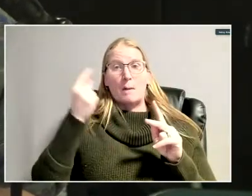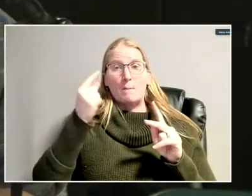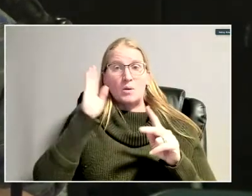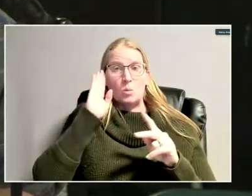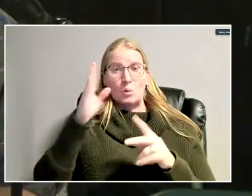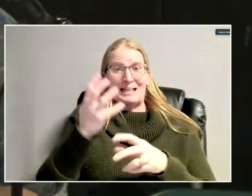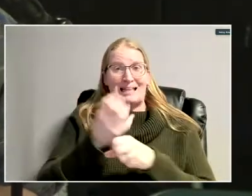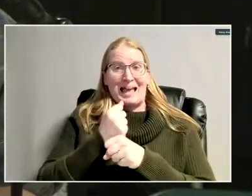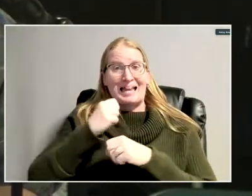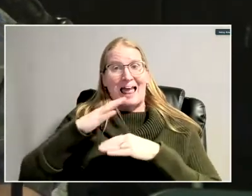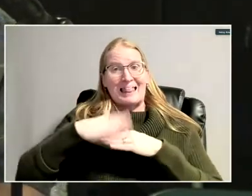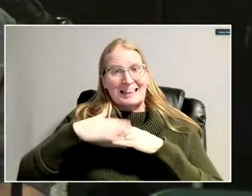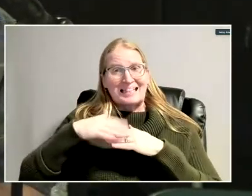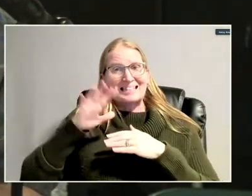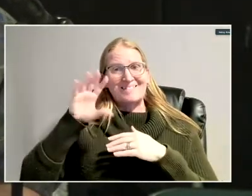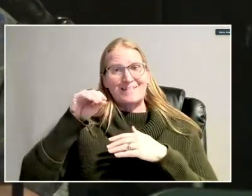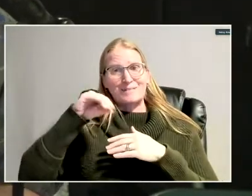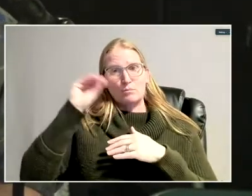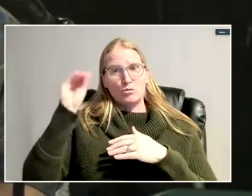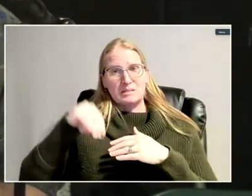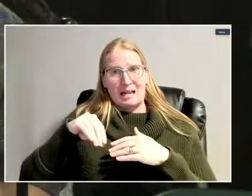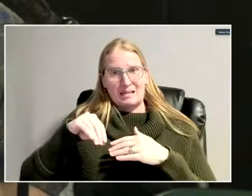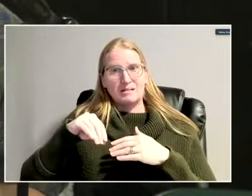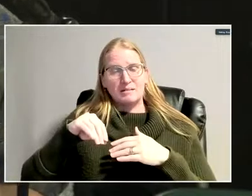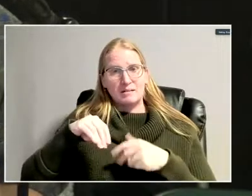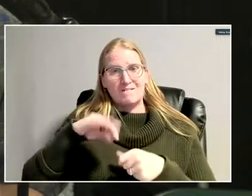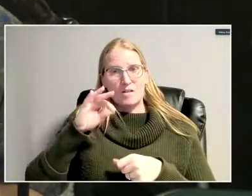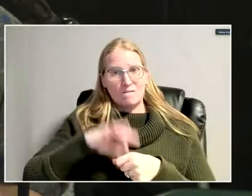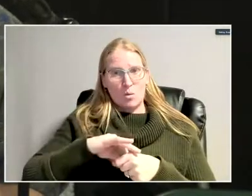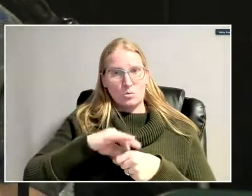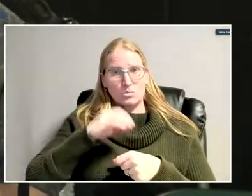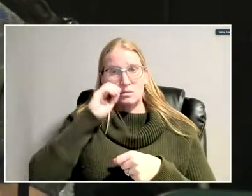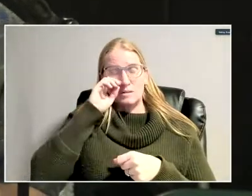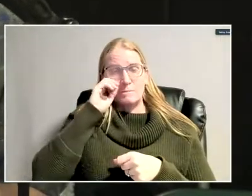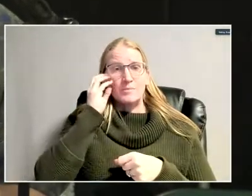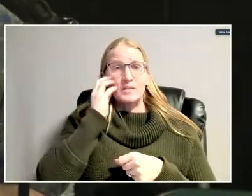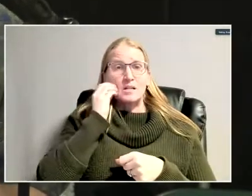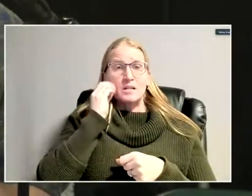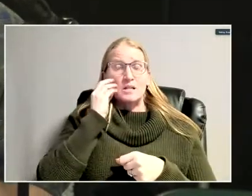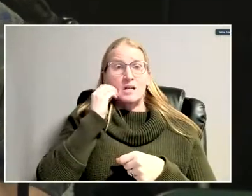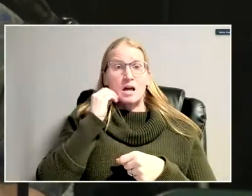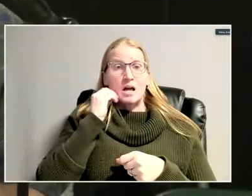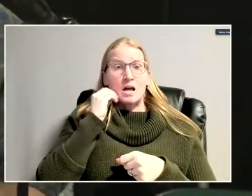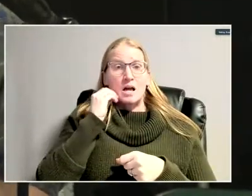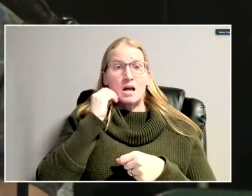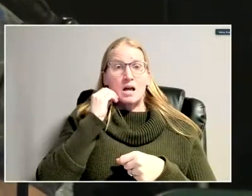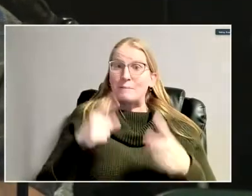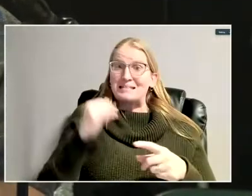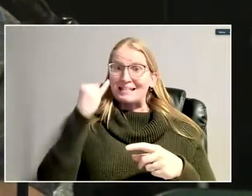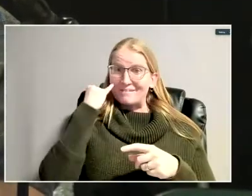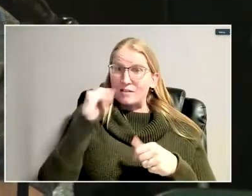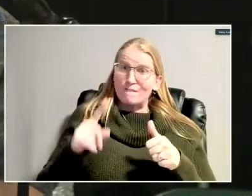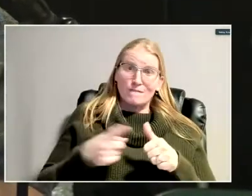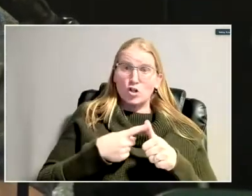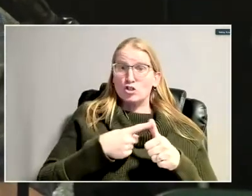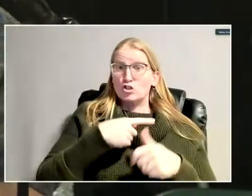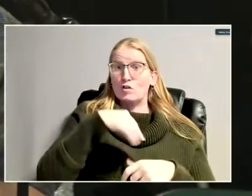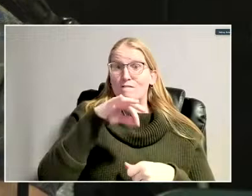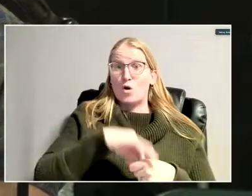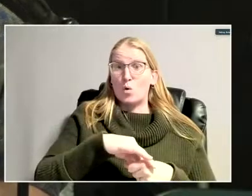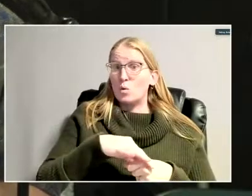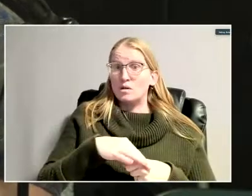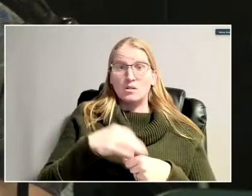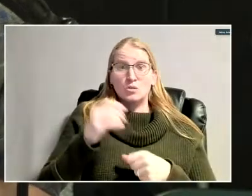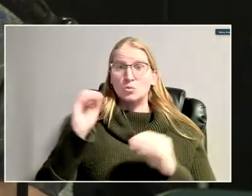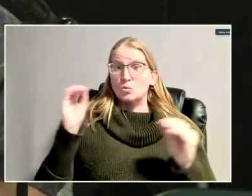the votes um what happens is in the first round if somebody doesn't get 50% uh you drop